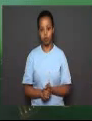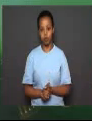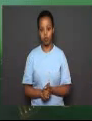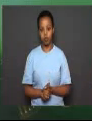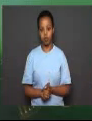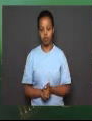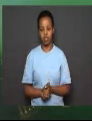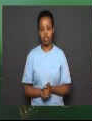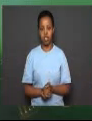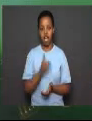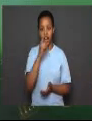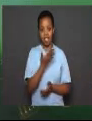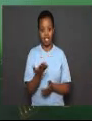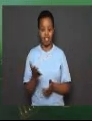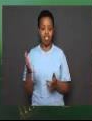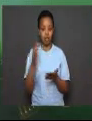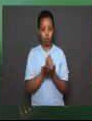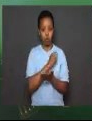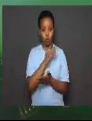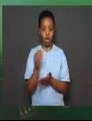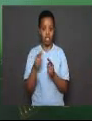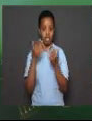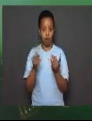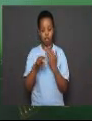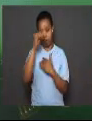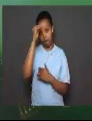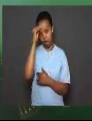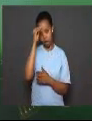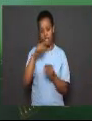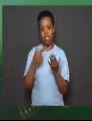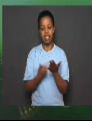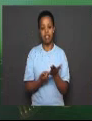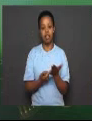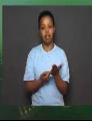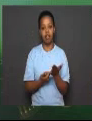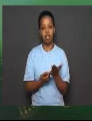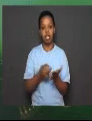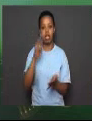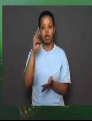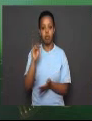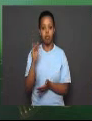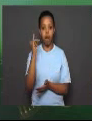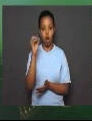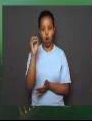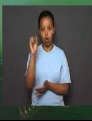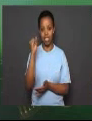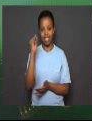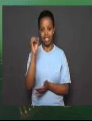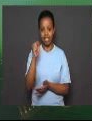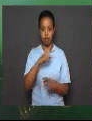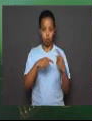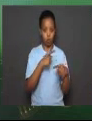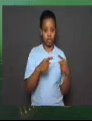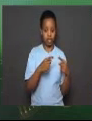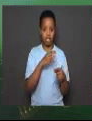Think particularly about what you have learned of the process of meiosis and how